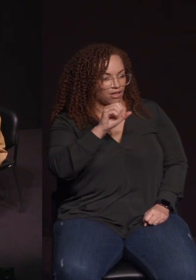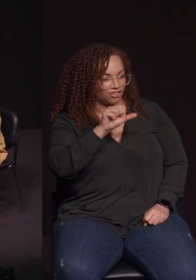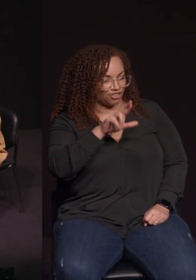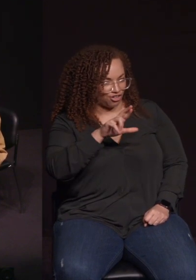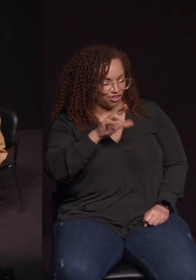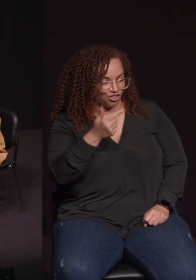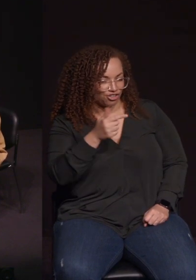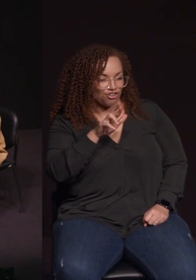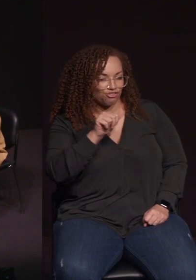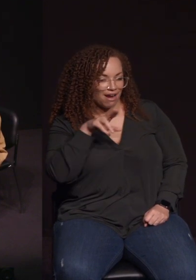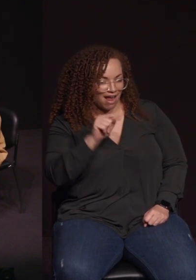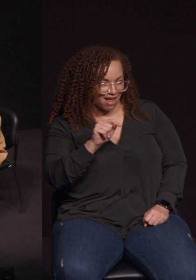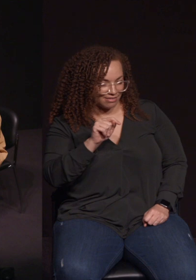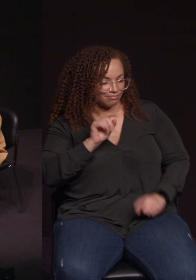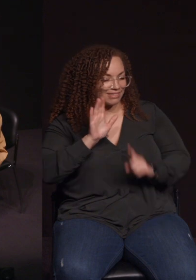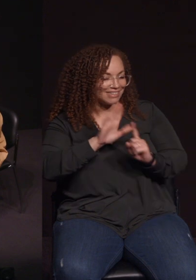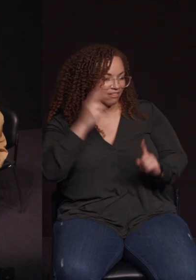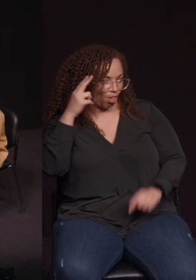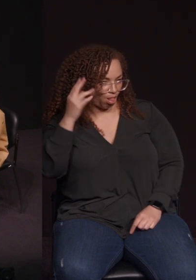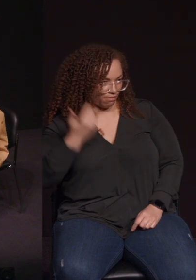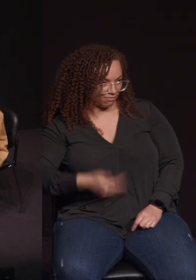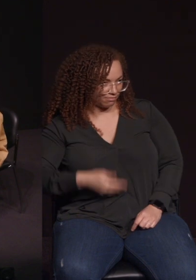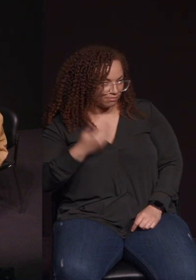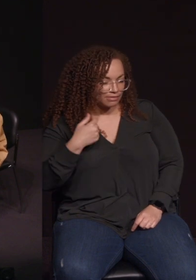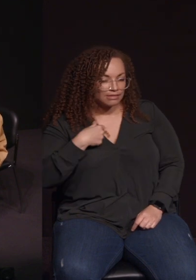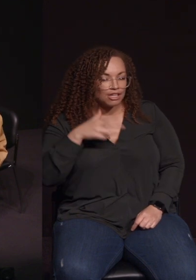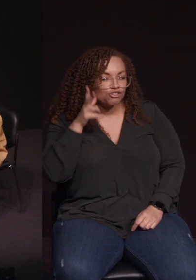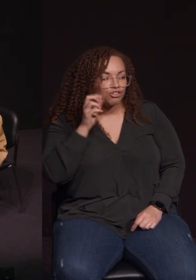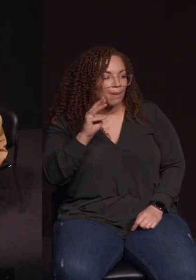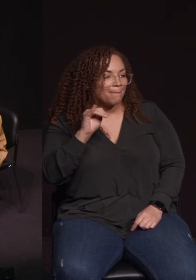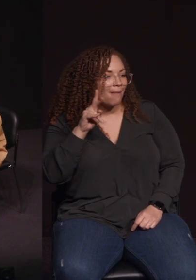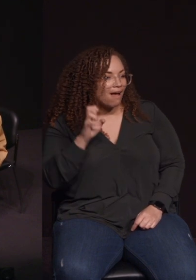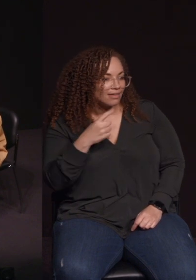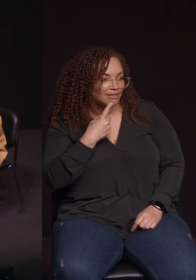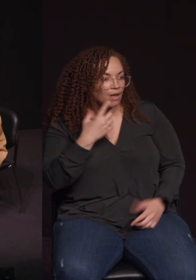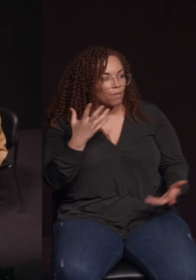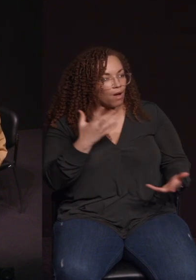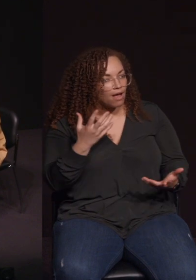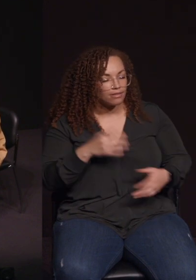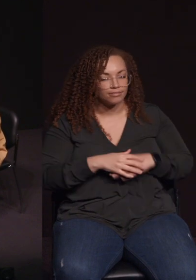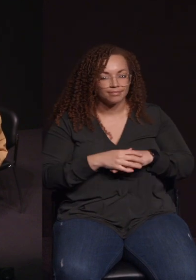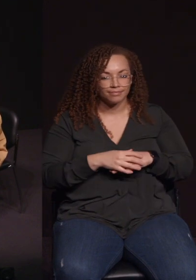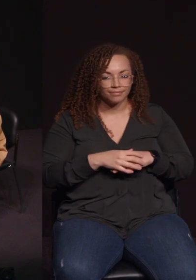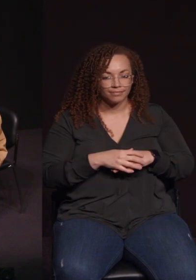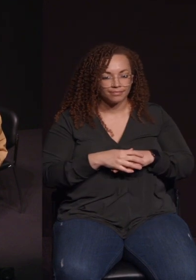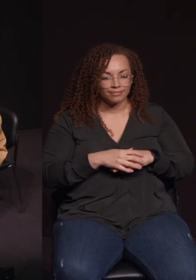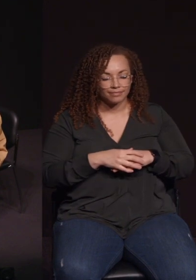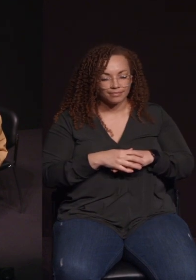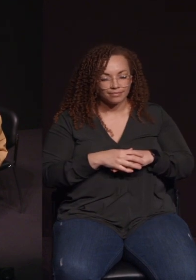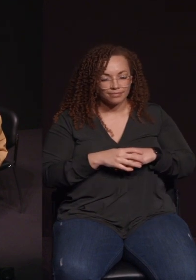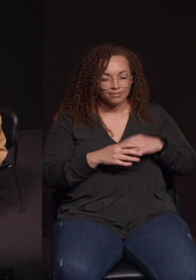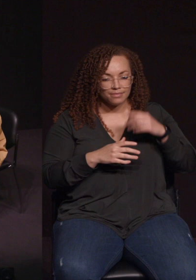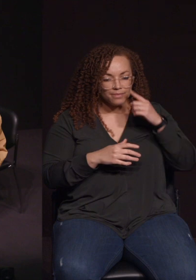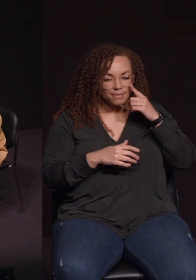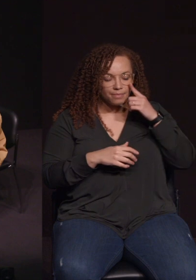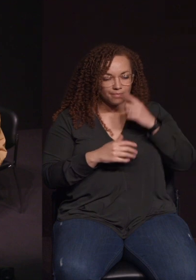and I heard Mike say it's uncommon or not